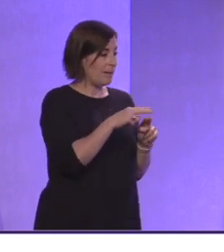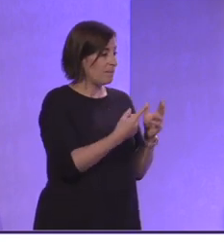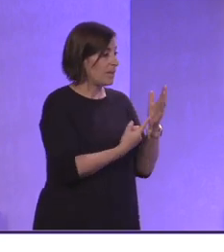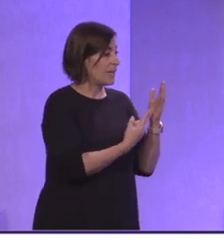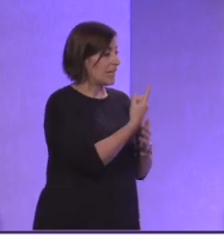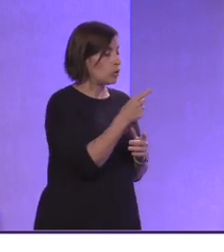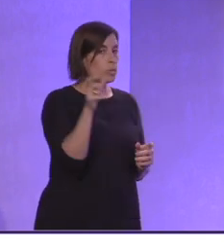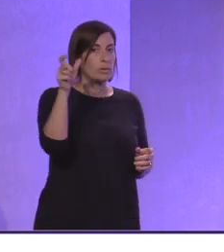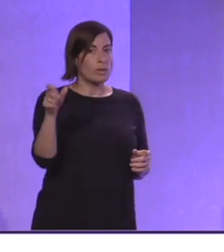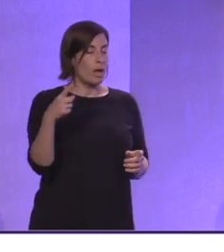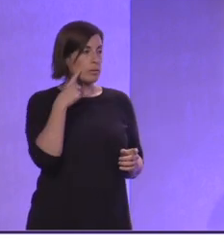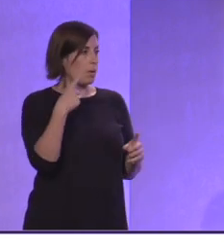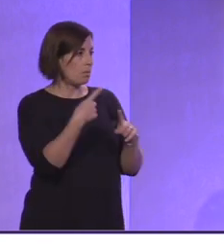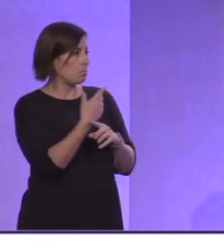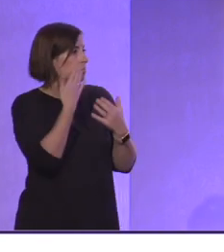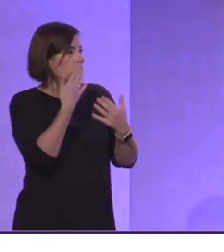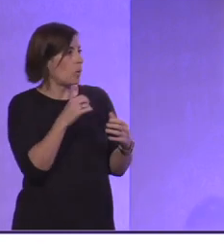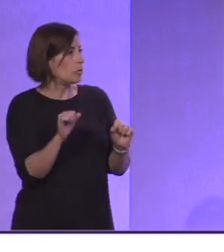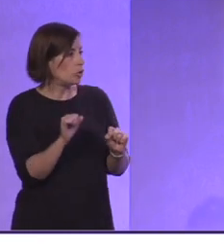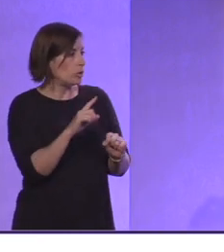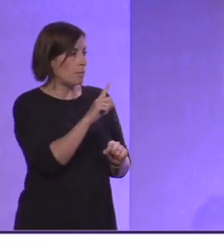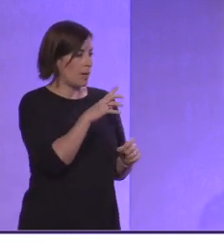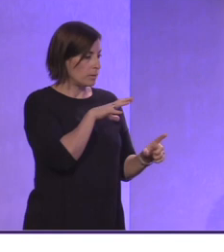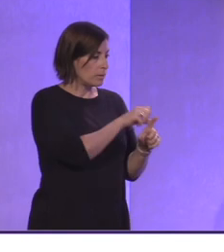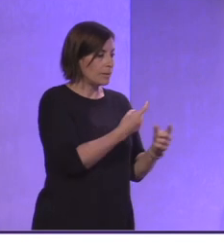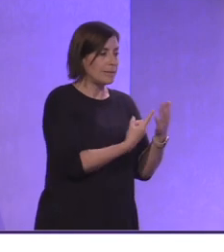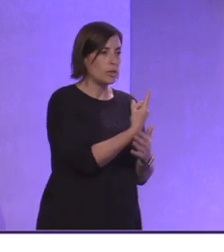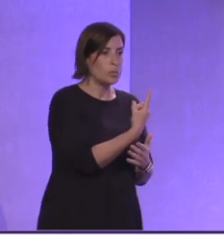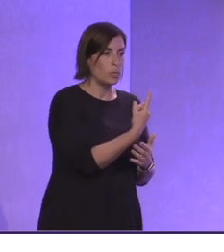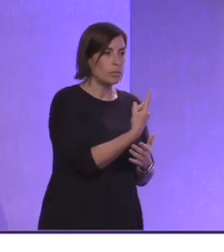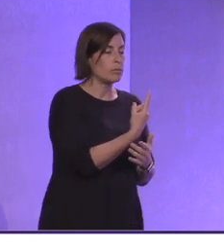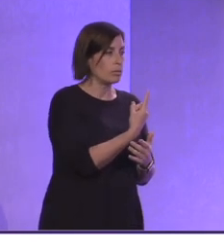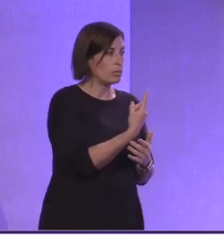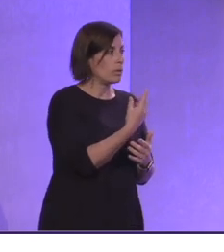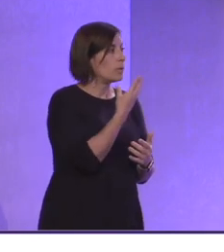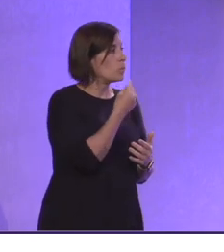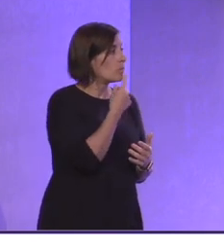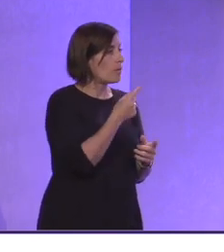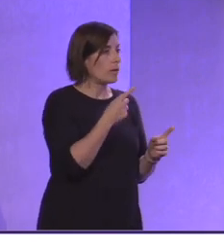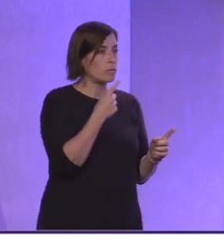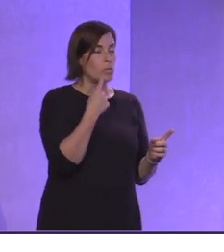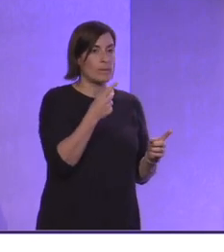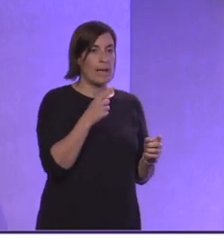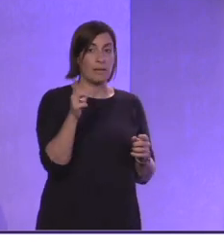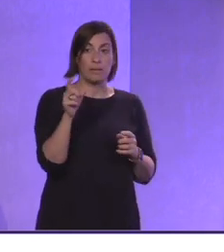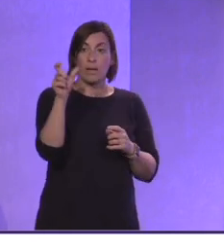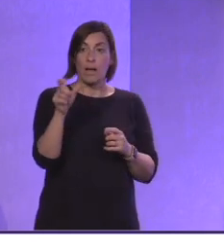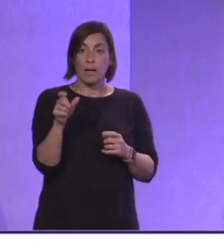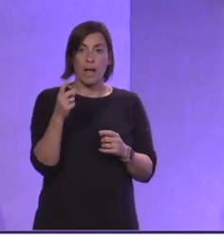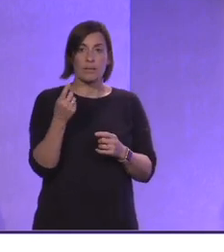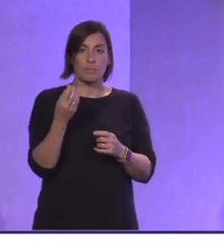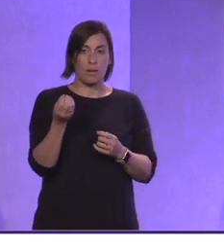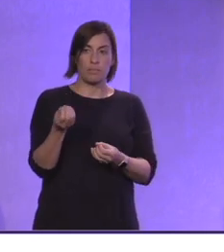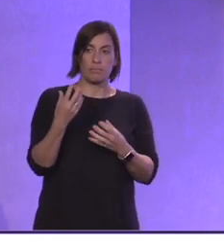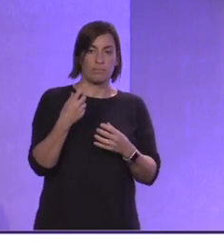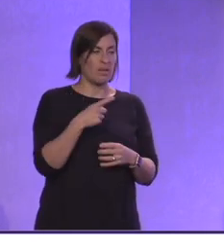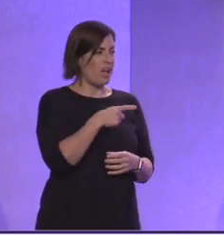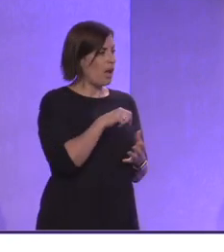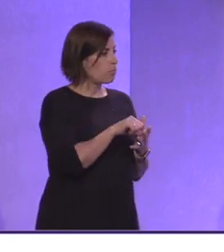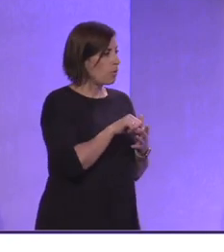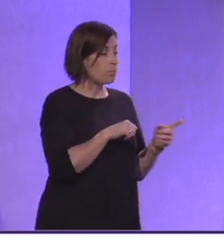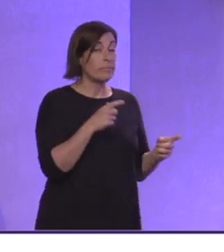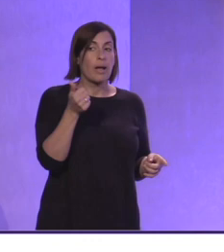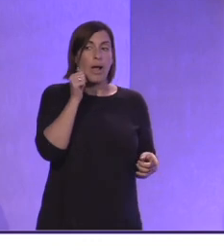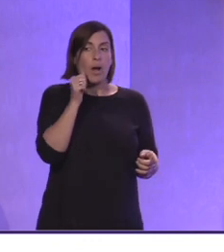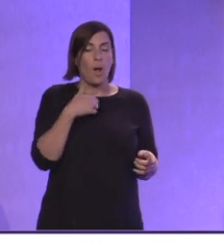a customer notices. It's always good to go back to users saying we are aware of the problem and are working on it, rather than a blank, we're sorry about it,